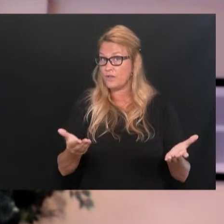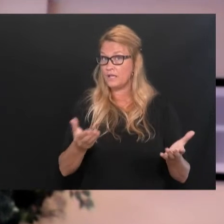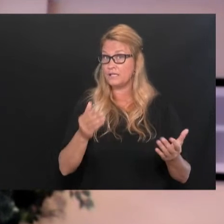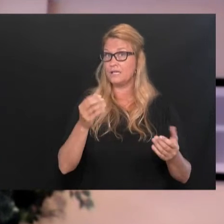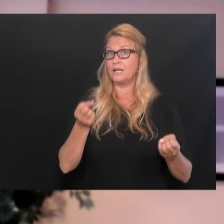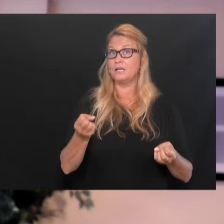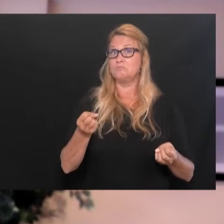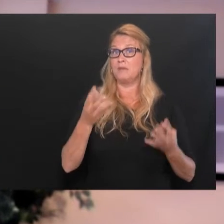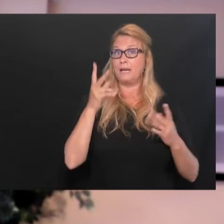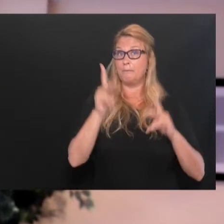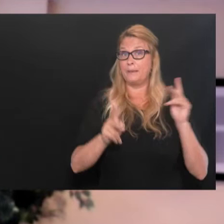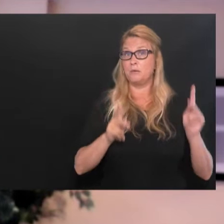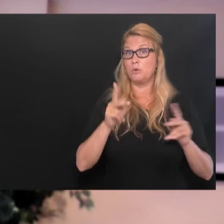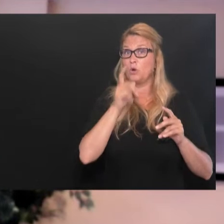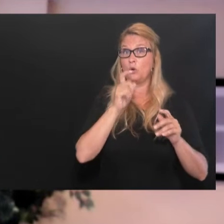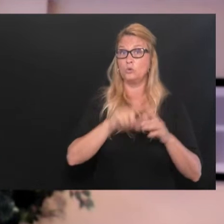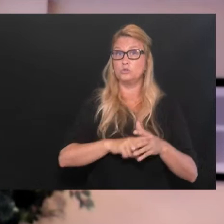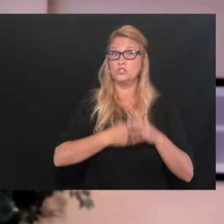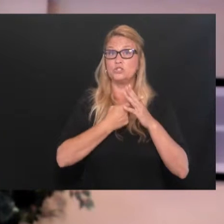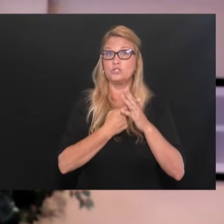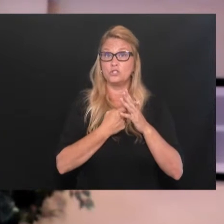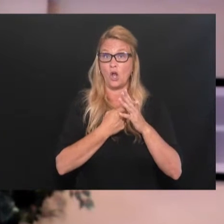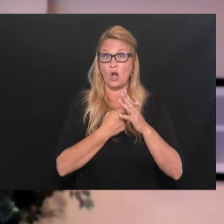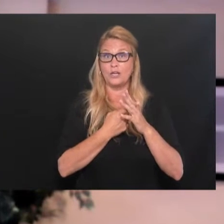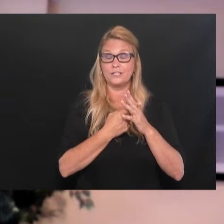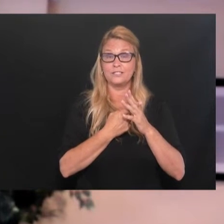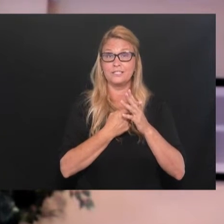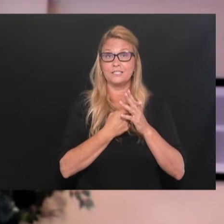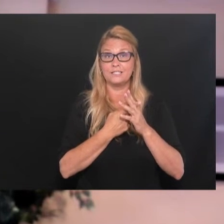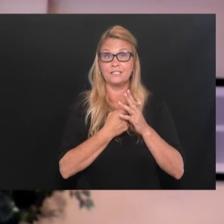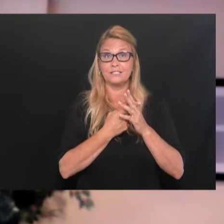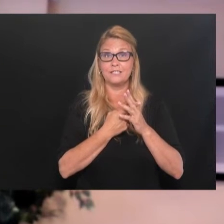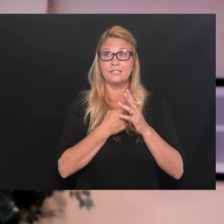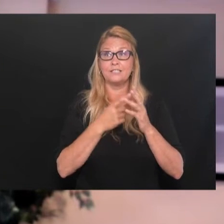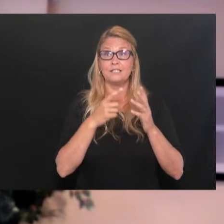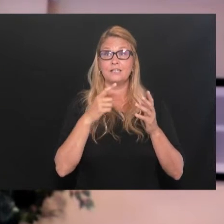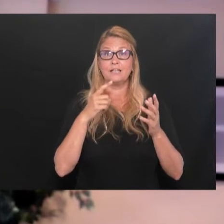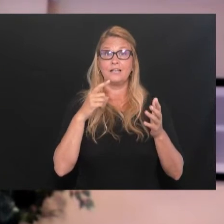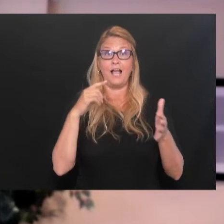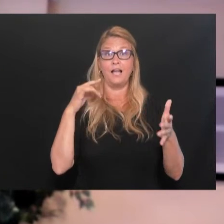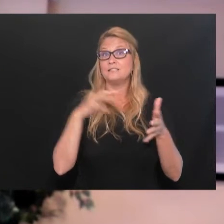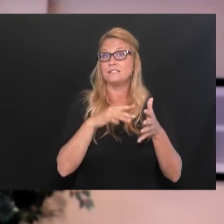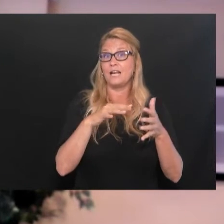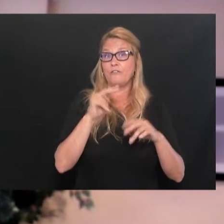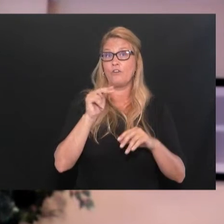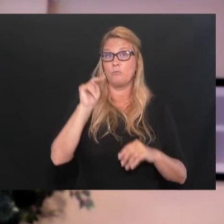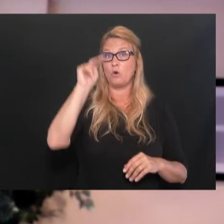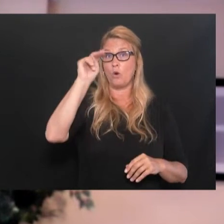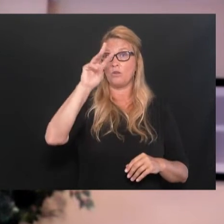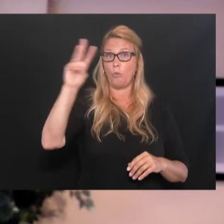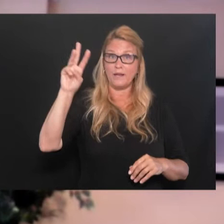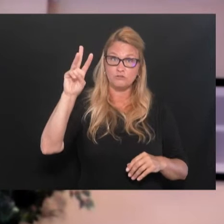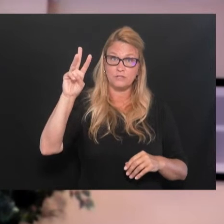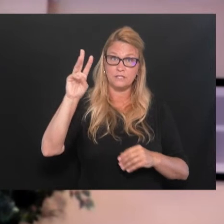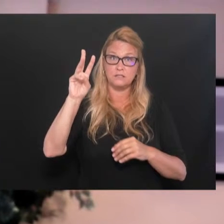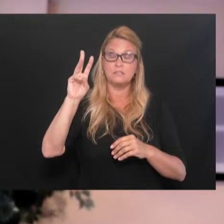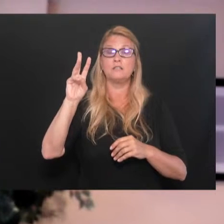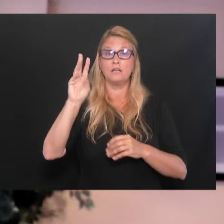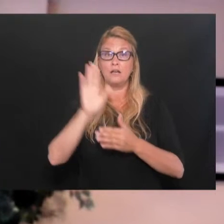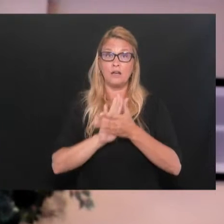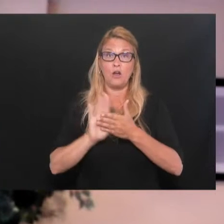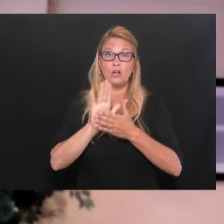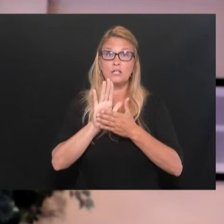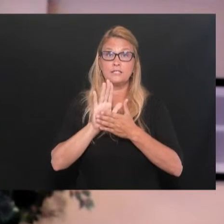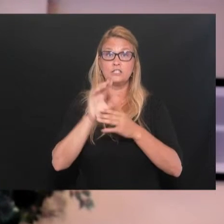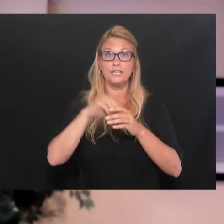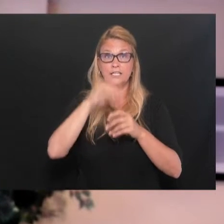that are starting to present to medical places. This is a study out of Northwestern in Chicago for